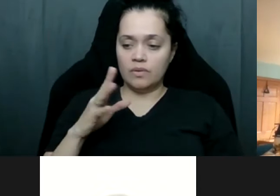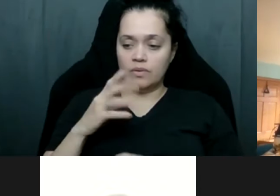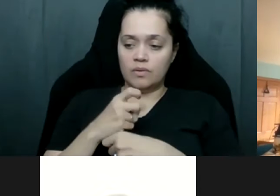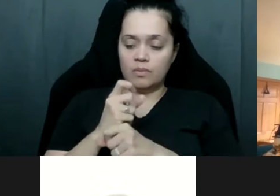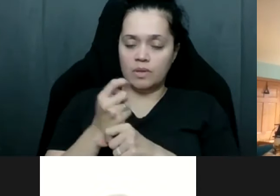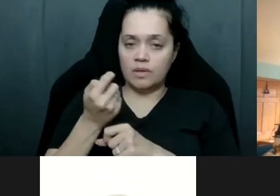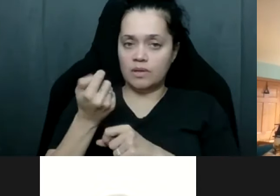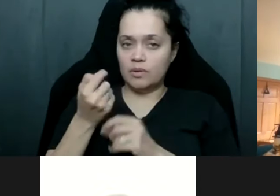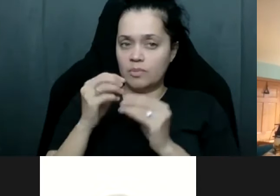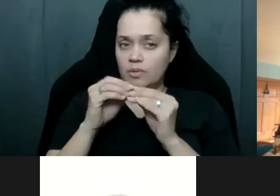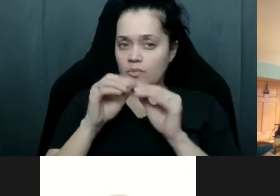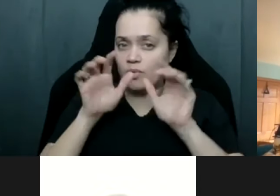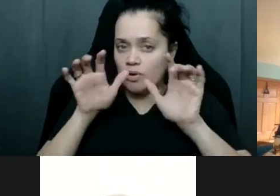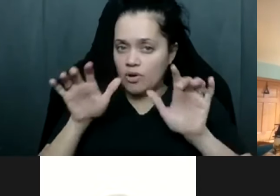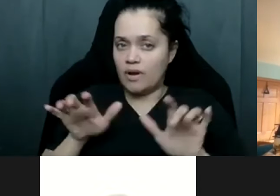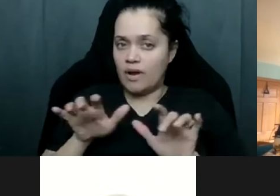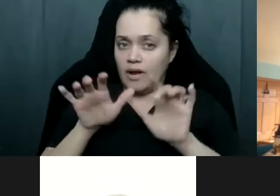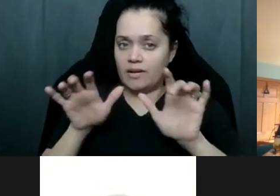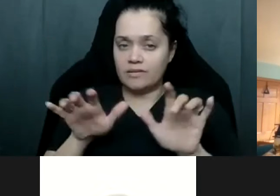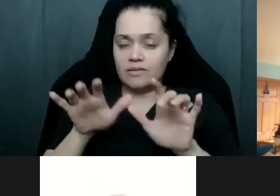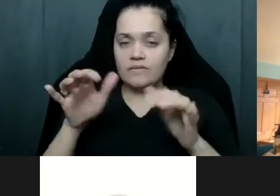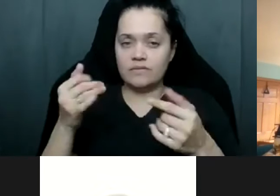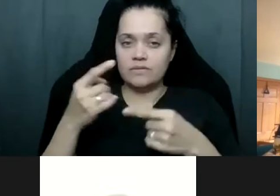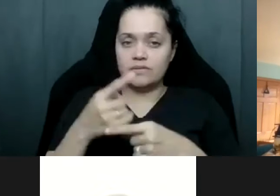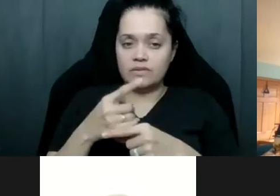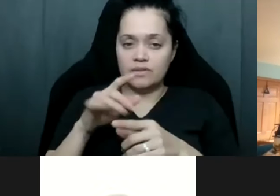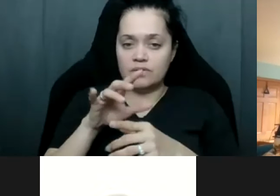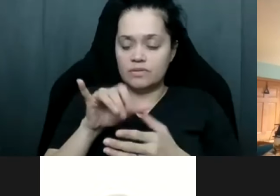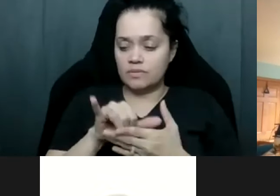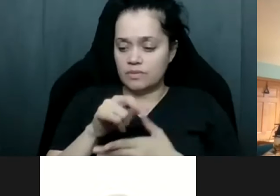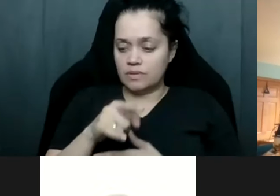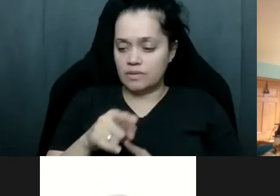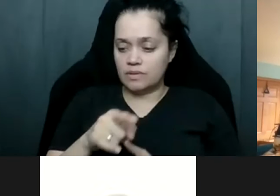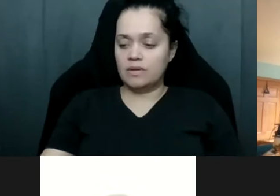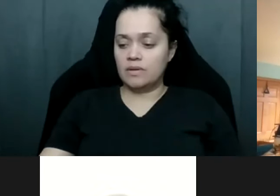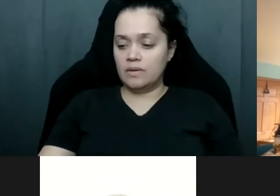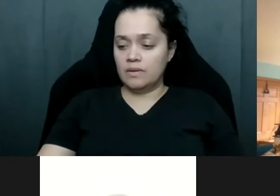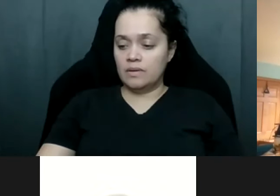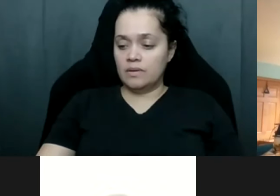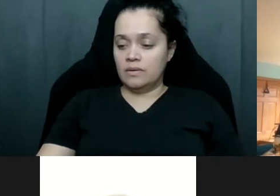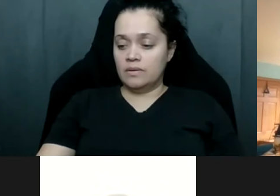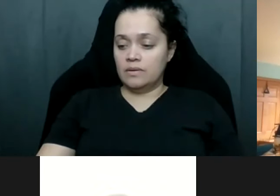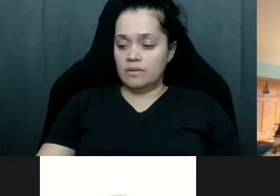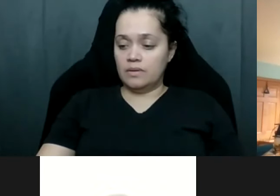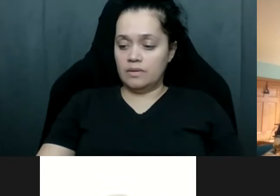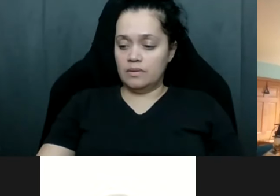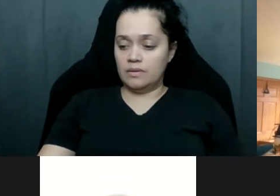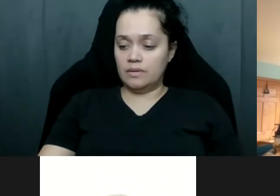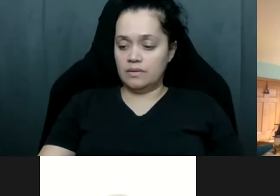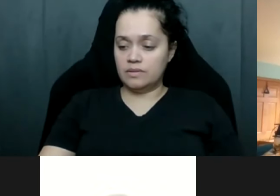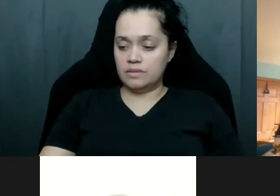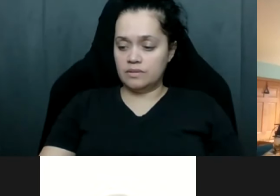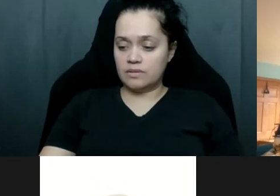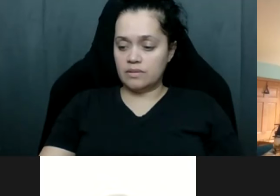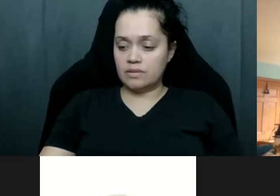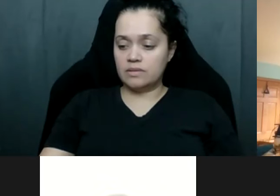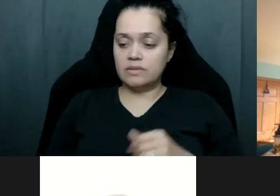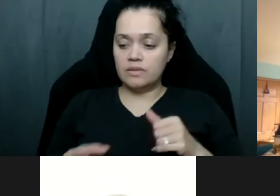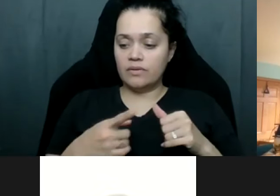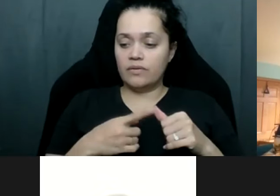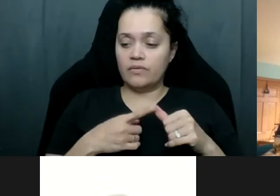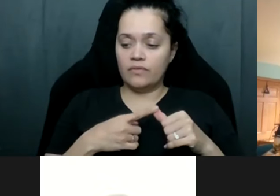more active today in doing this. First of all, though, I want